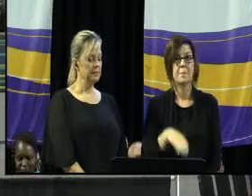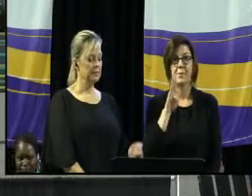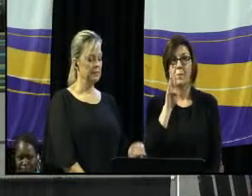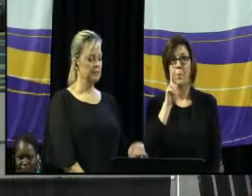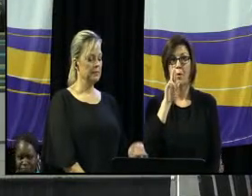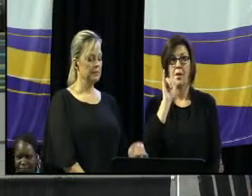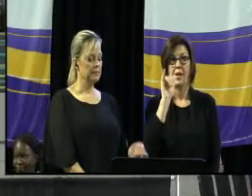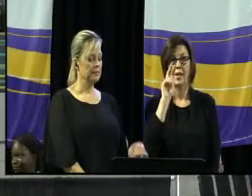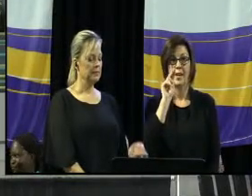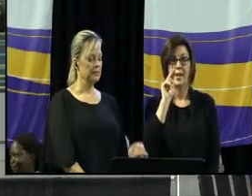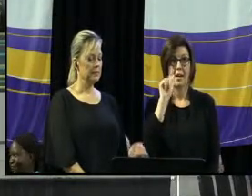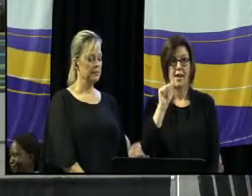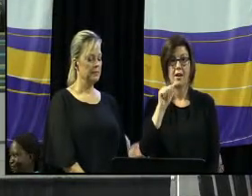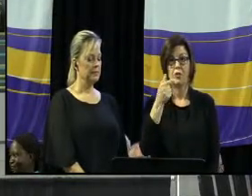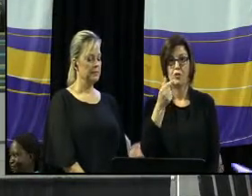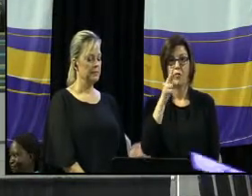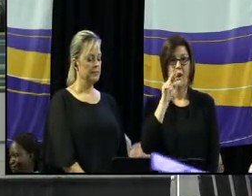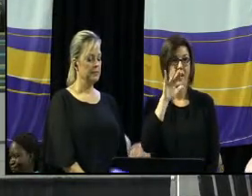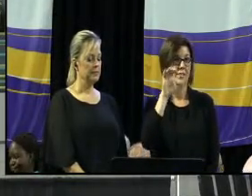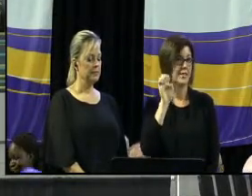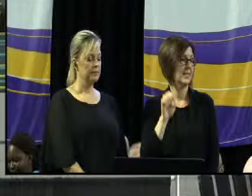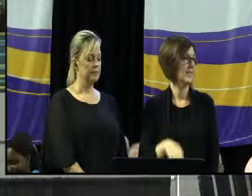Brianna Amira Grice.